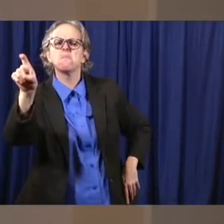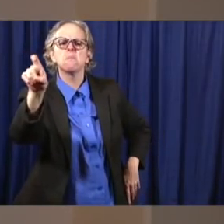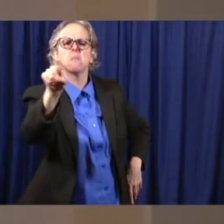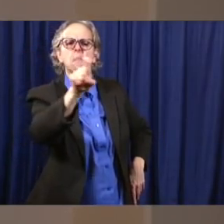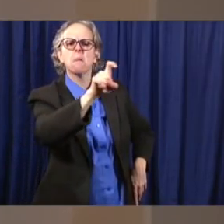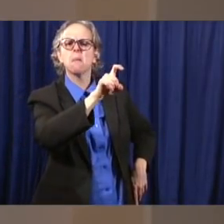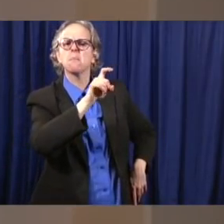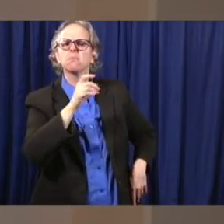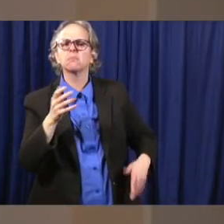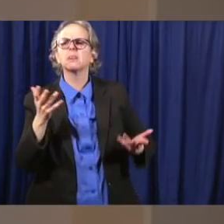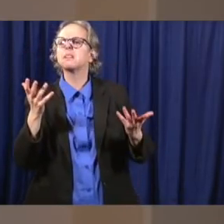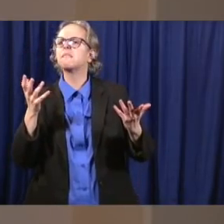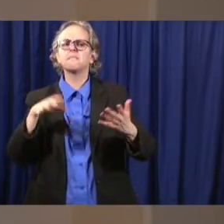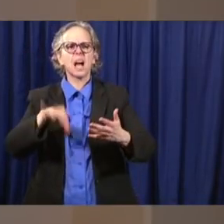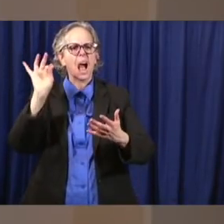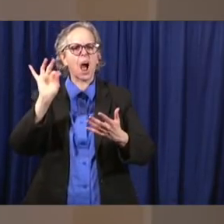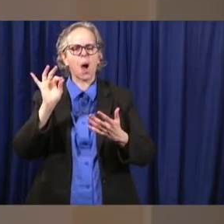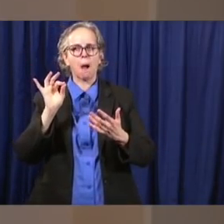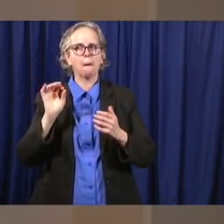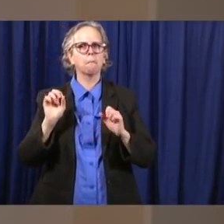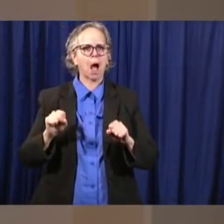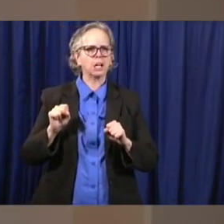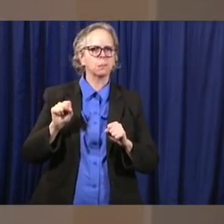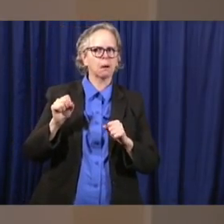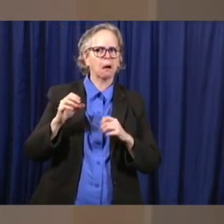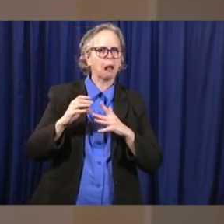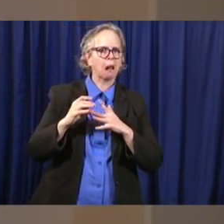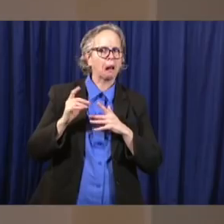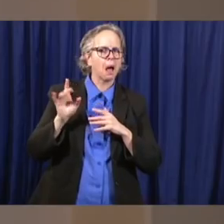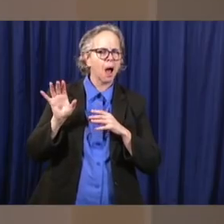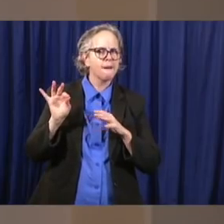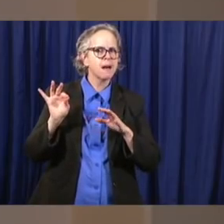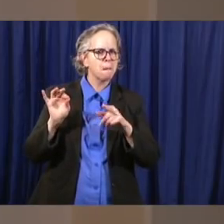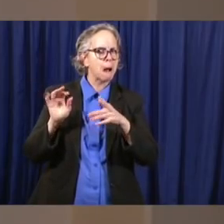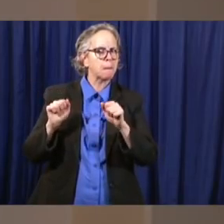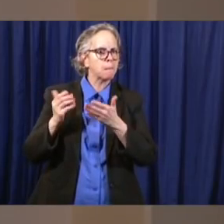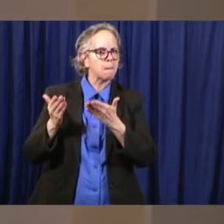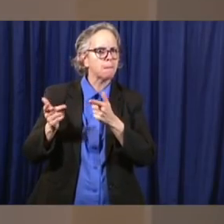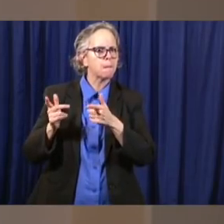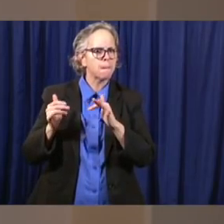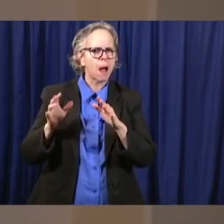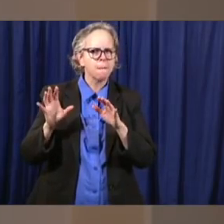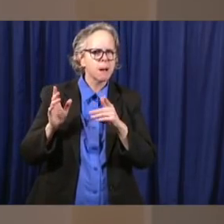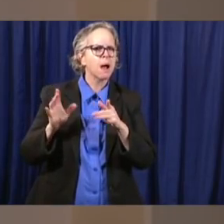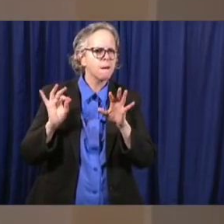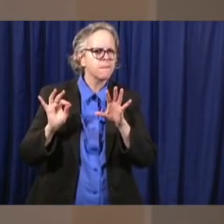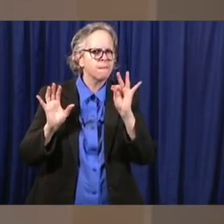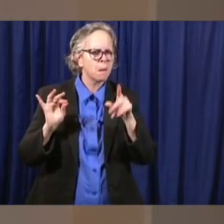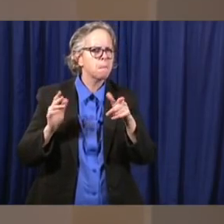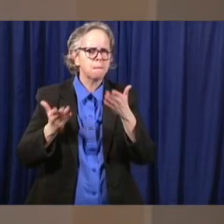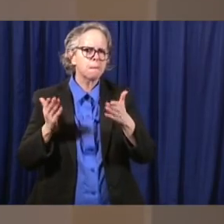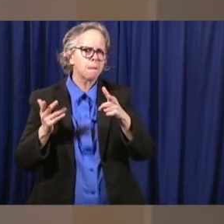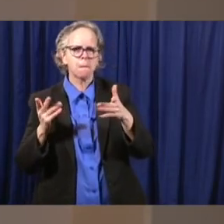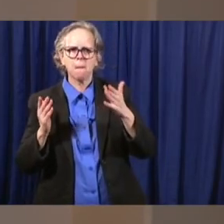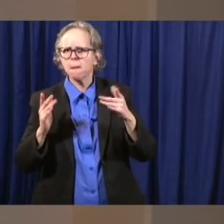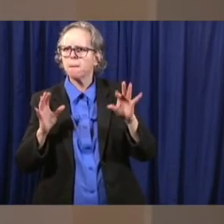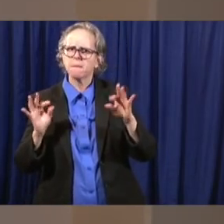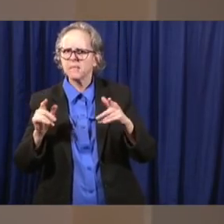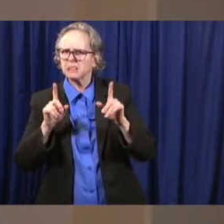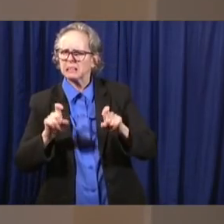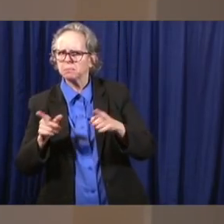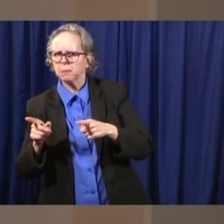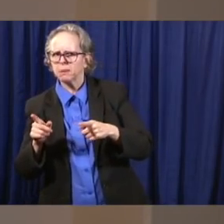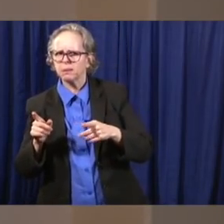on these tests. We are busily trying to acquire those tests. Many of them are not ready